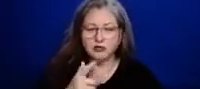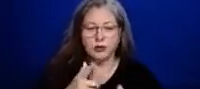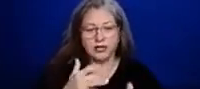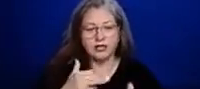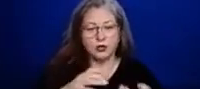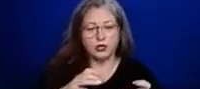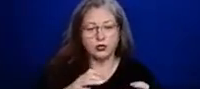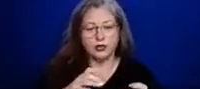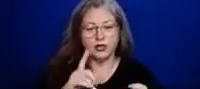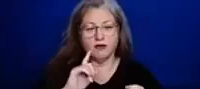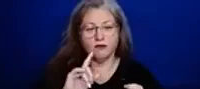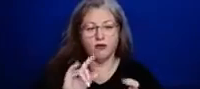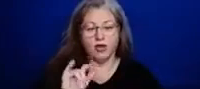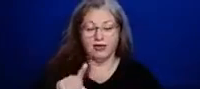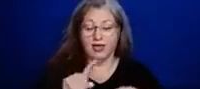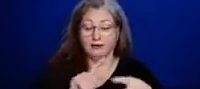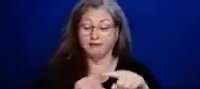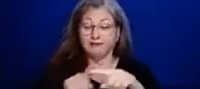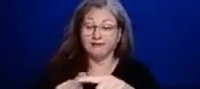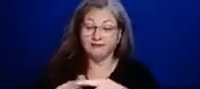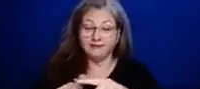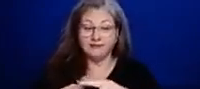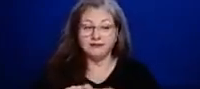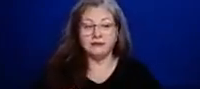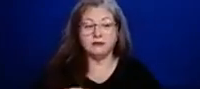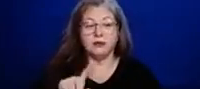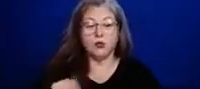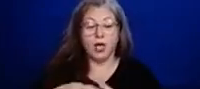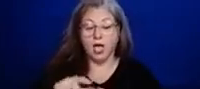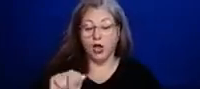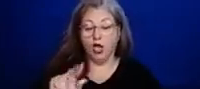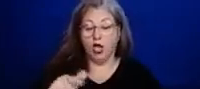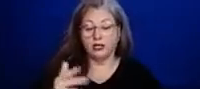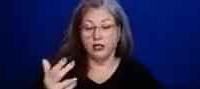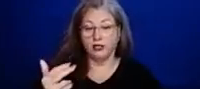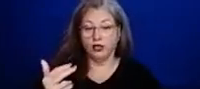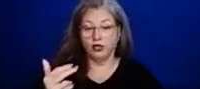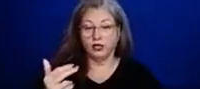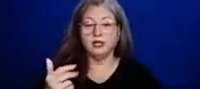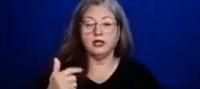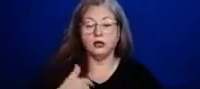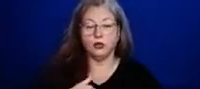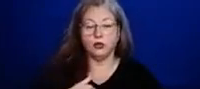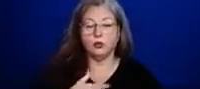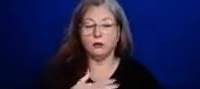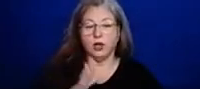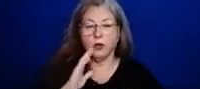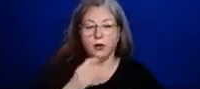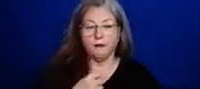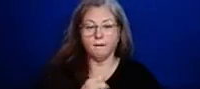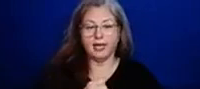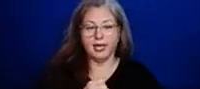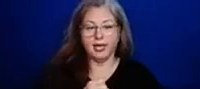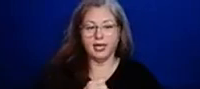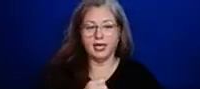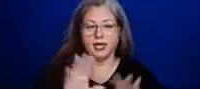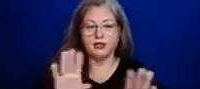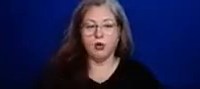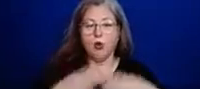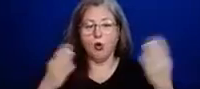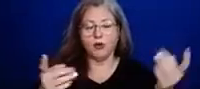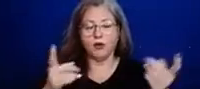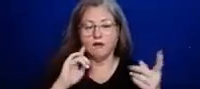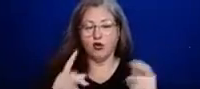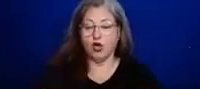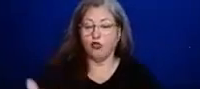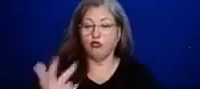we are doing with the tendederos. And on August the 13th, we are going to make the opening of